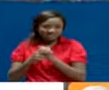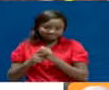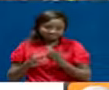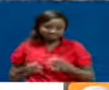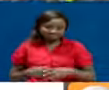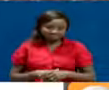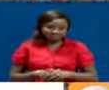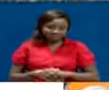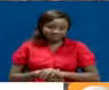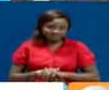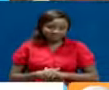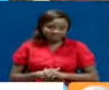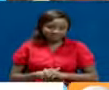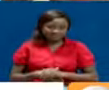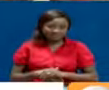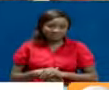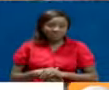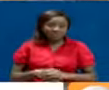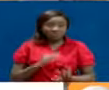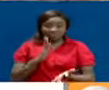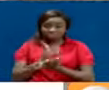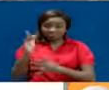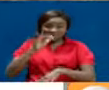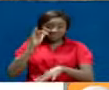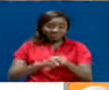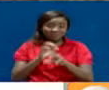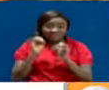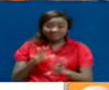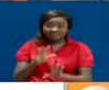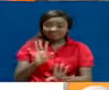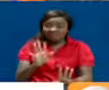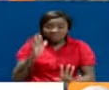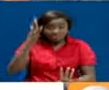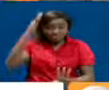repeat presidential election. That was terrible. Do you know,